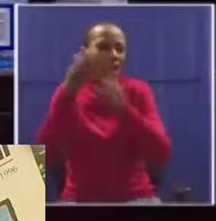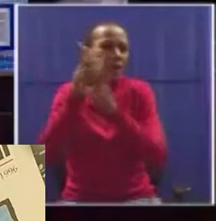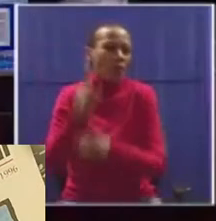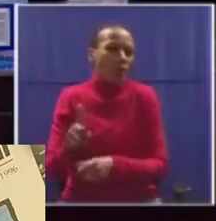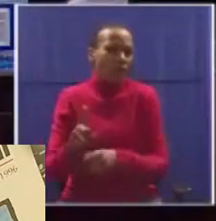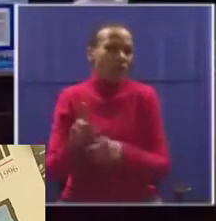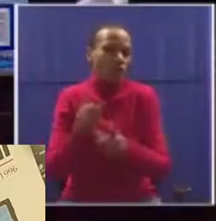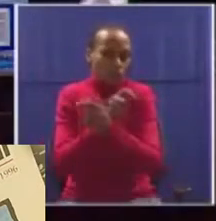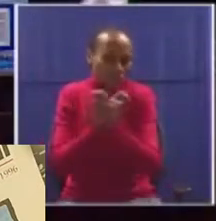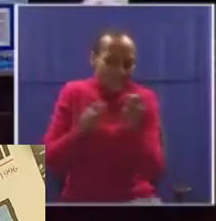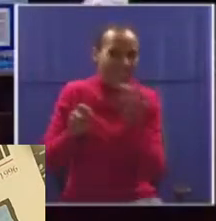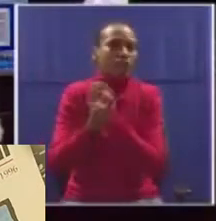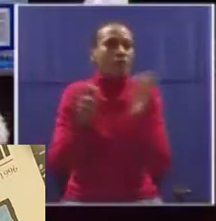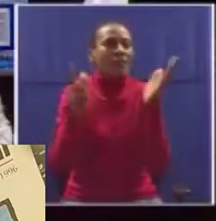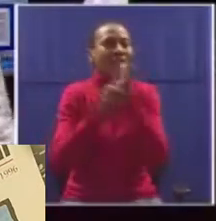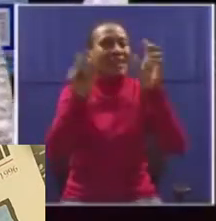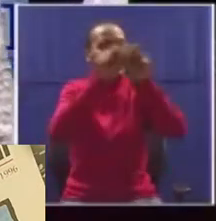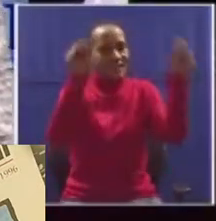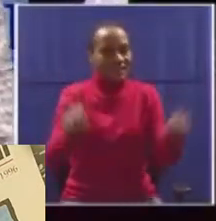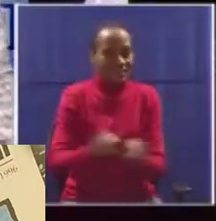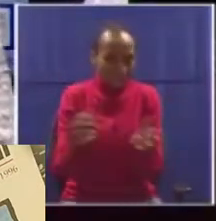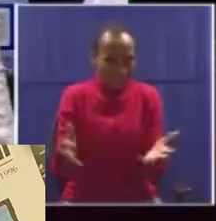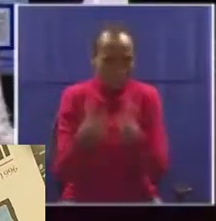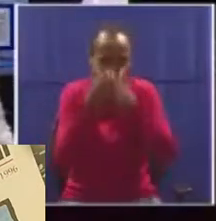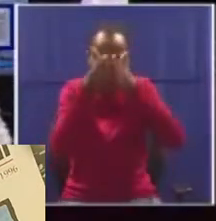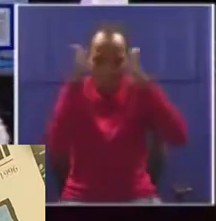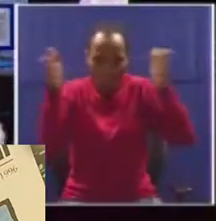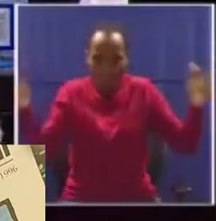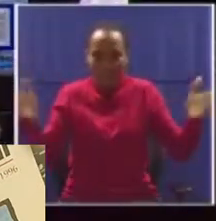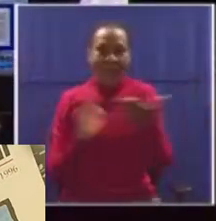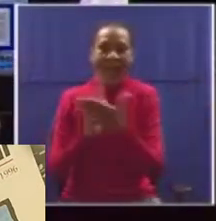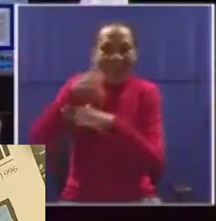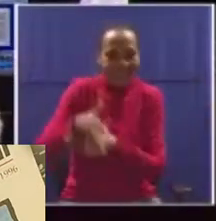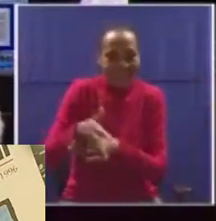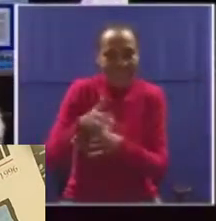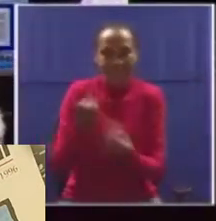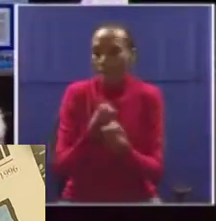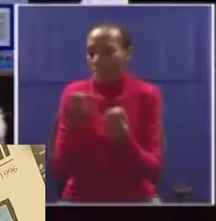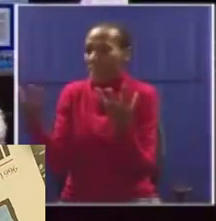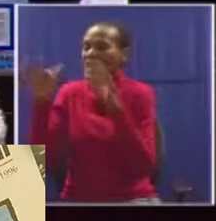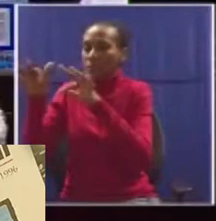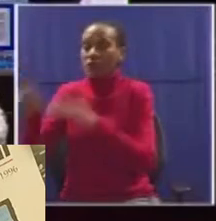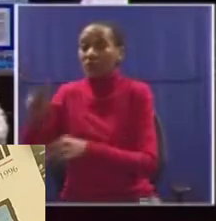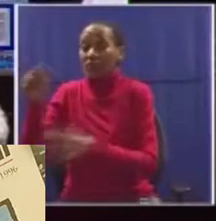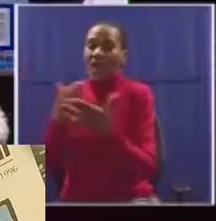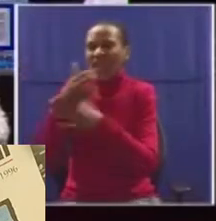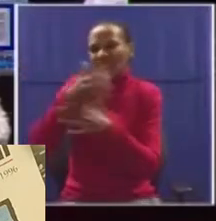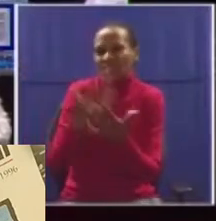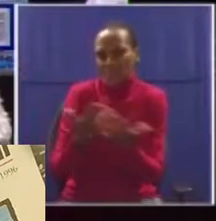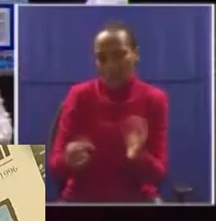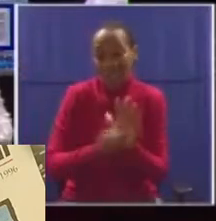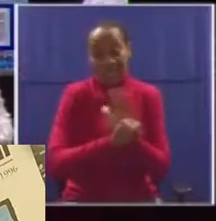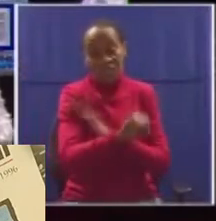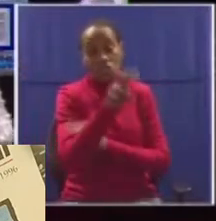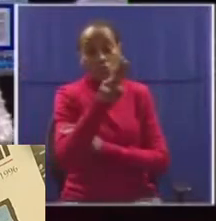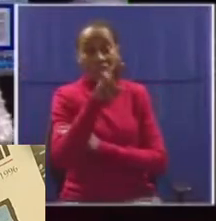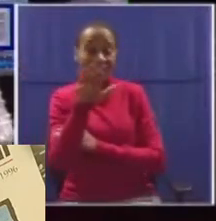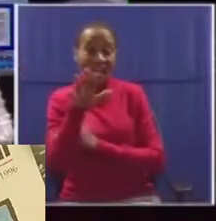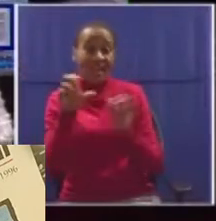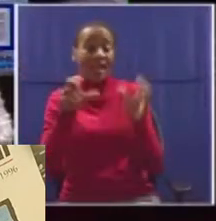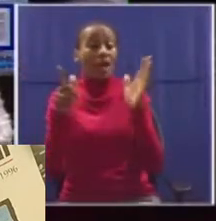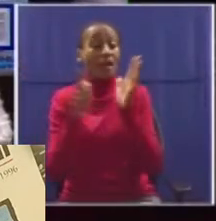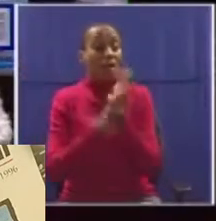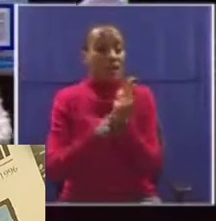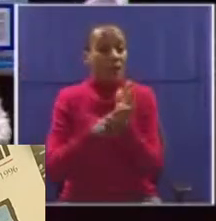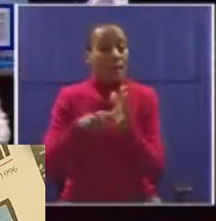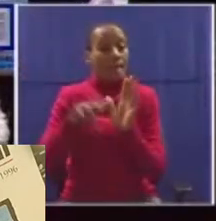the legal system in South Africa and broaden access to justice for many South Africans section 29 of the legal